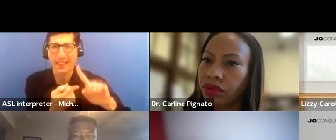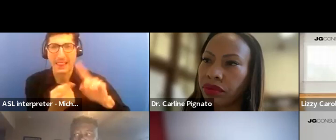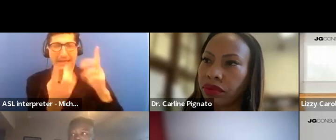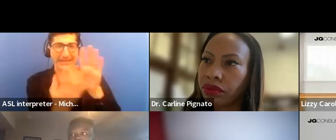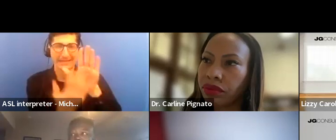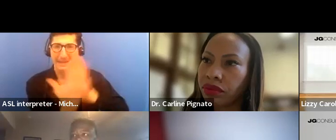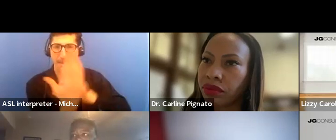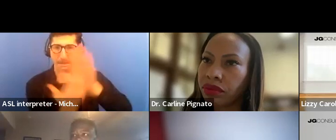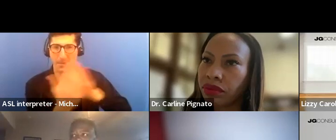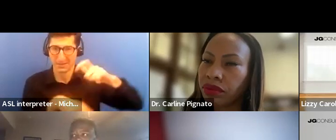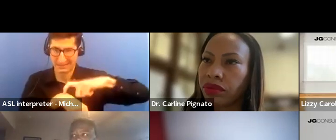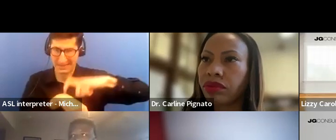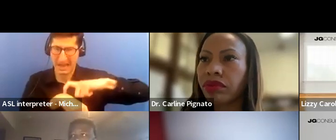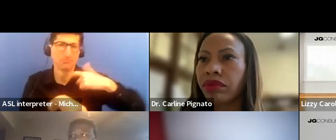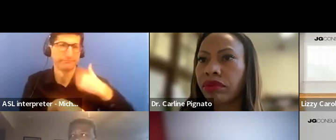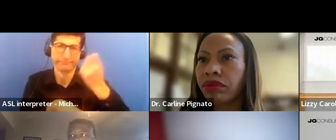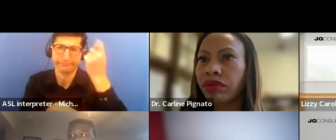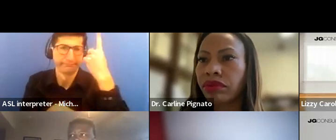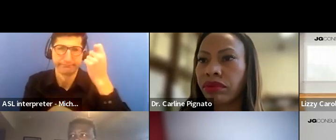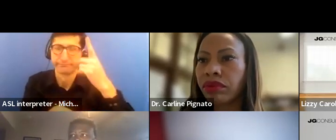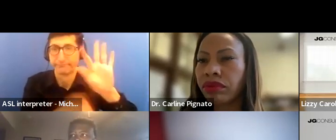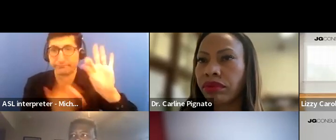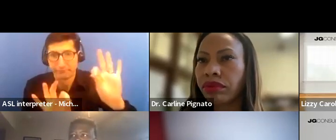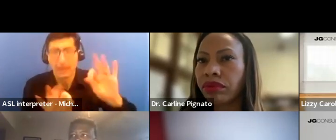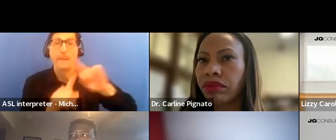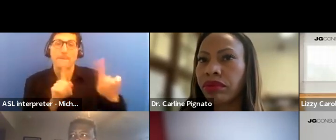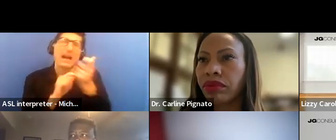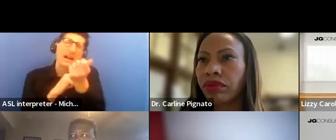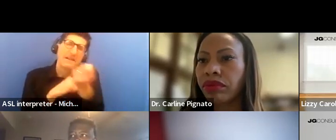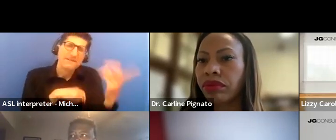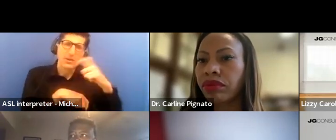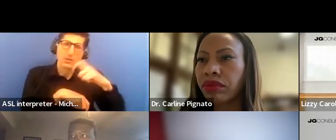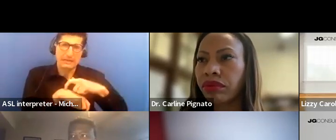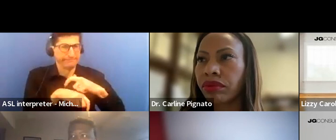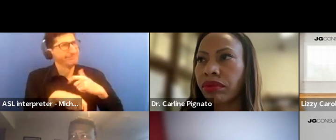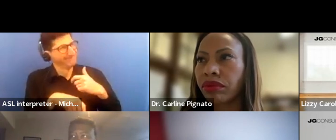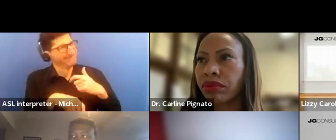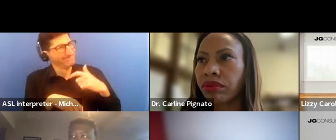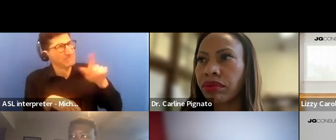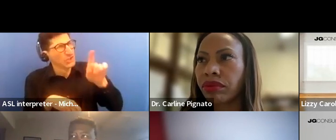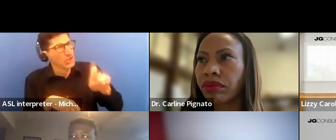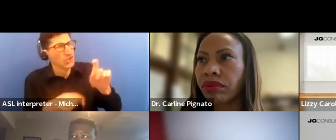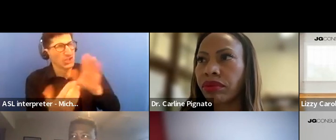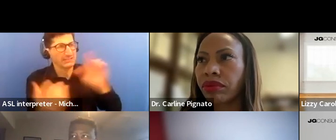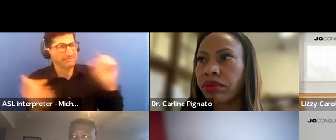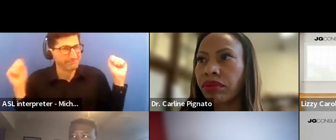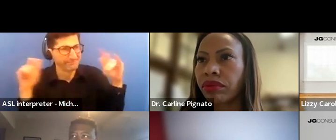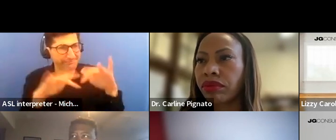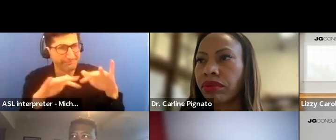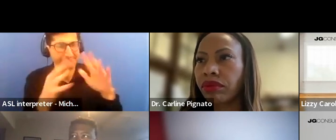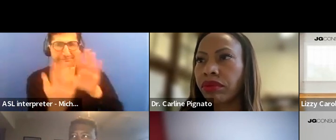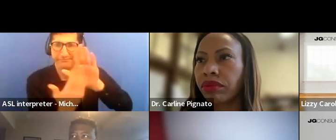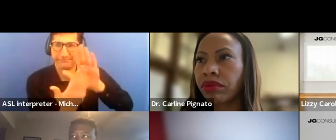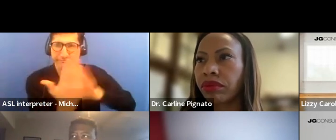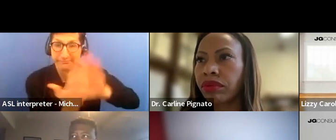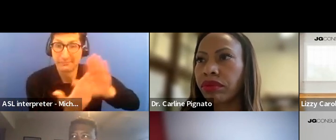but I just do think it is critical those times to do it in person. And so when you're shooting for large blocks of time to be